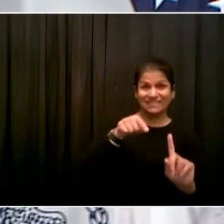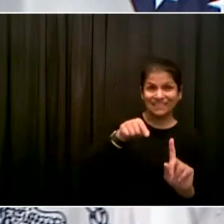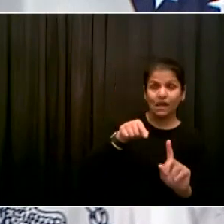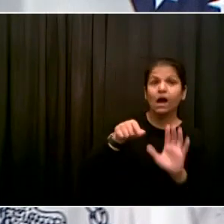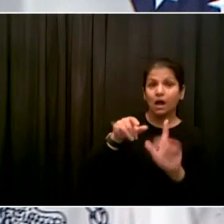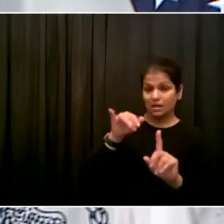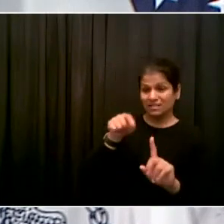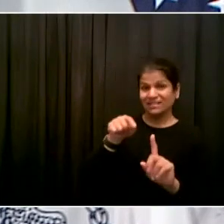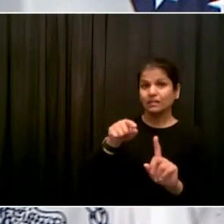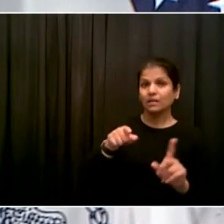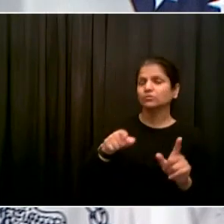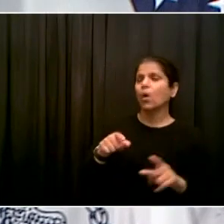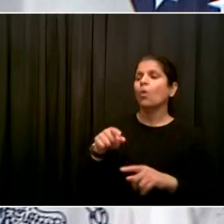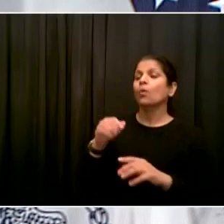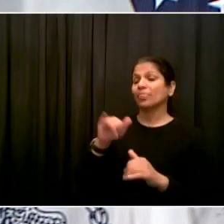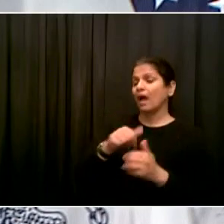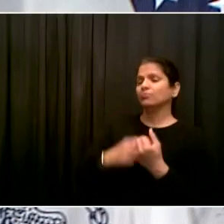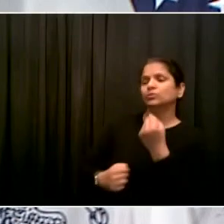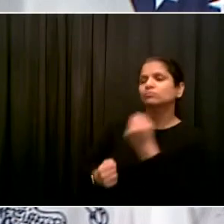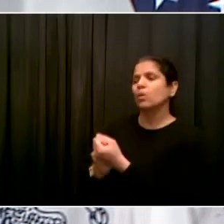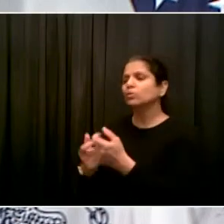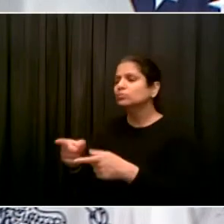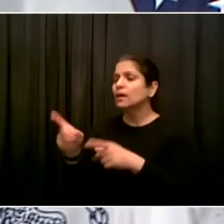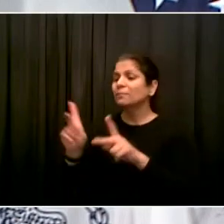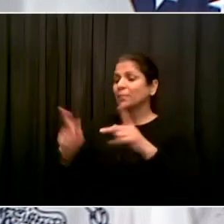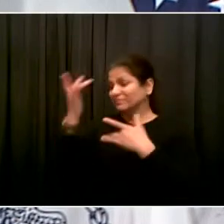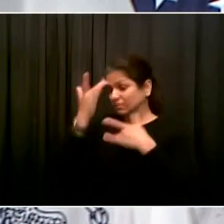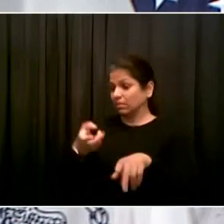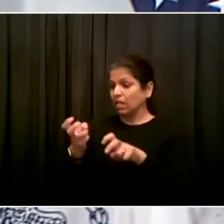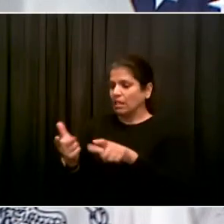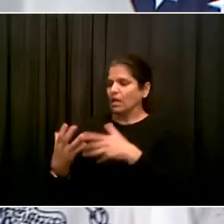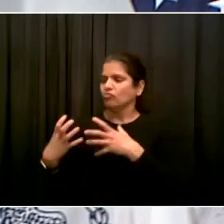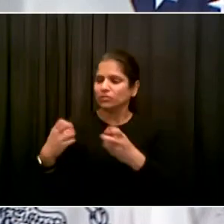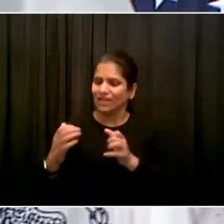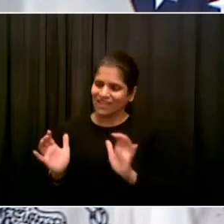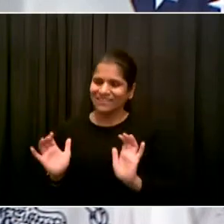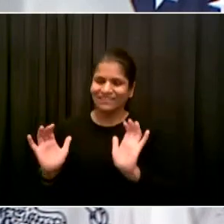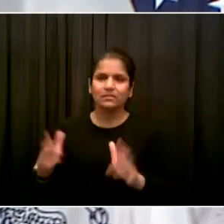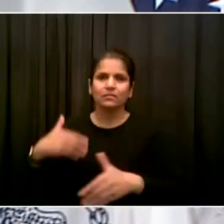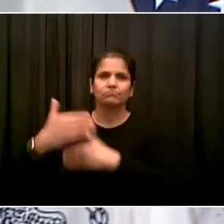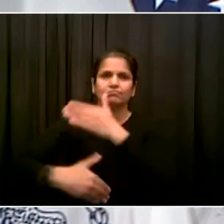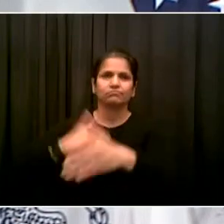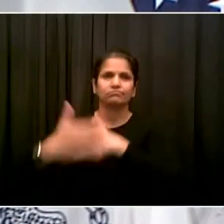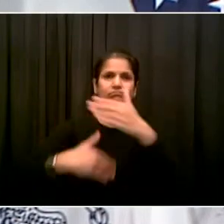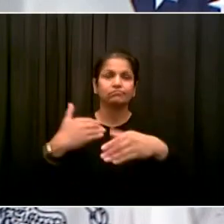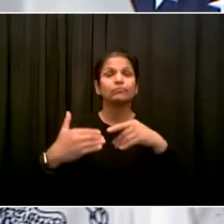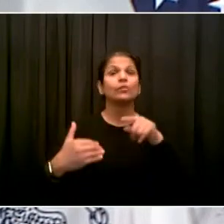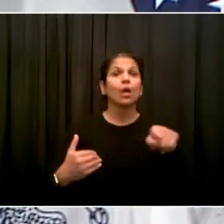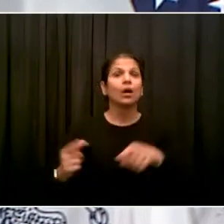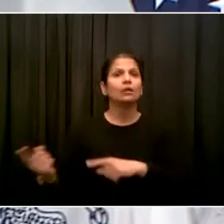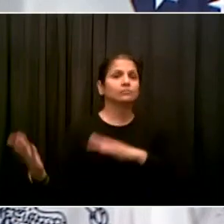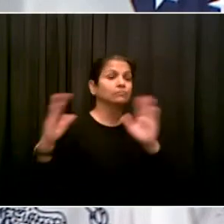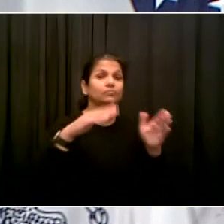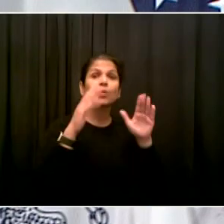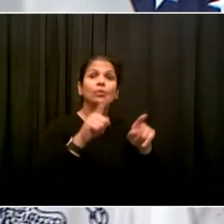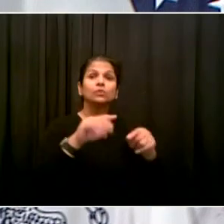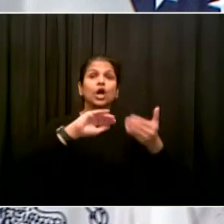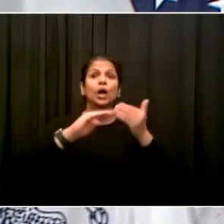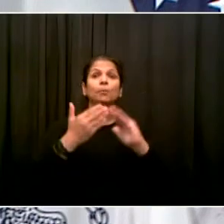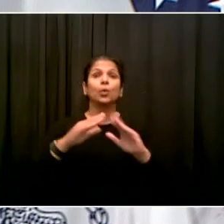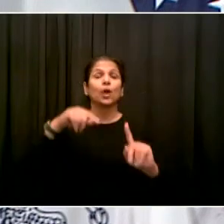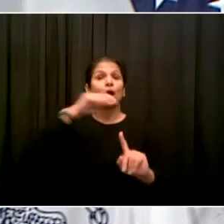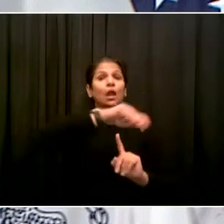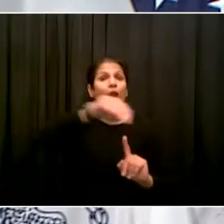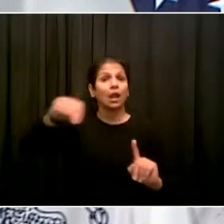in communities of color, in lower income communities, the places where COVID hit hardest, people are feeling these effects the